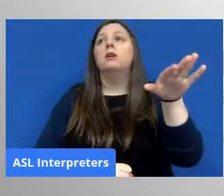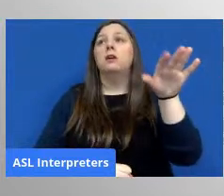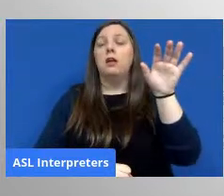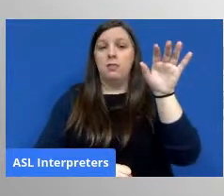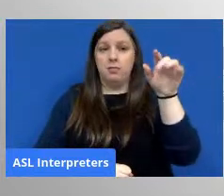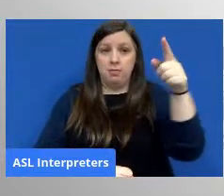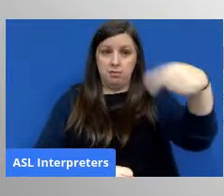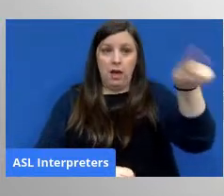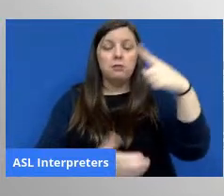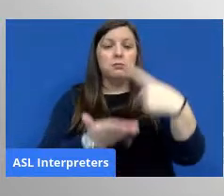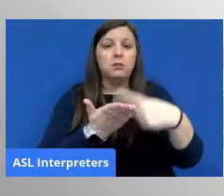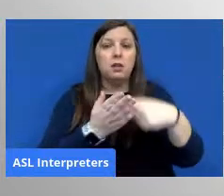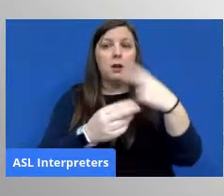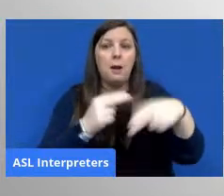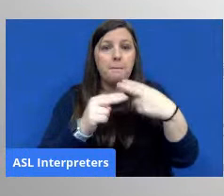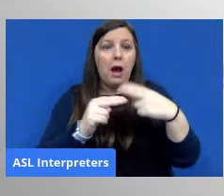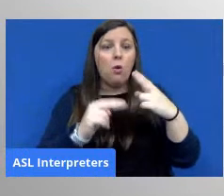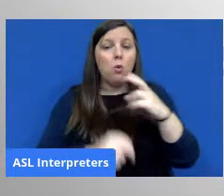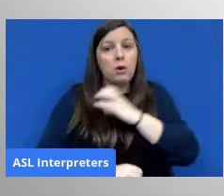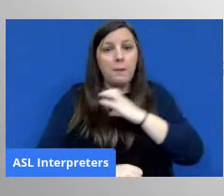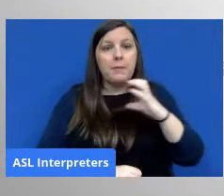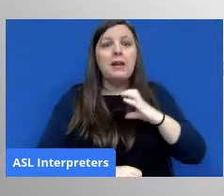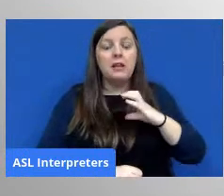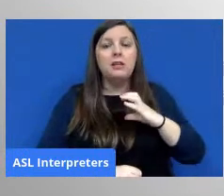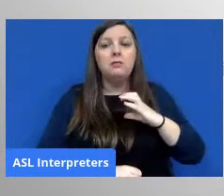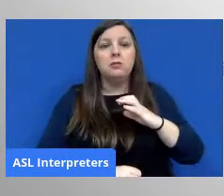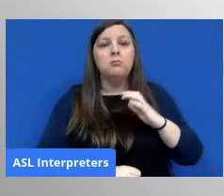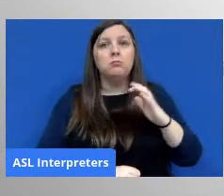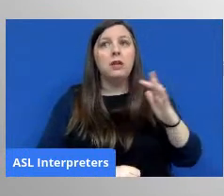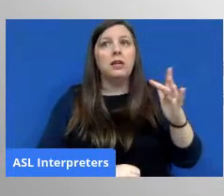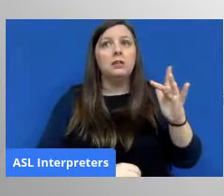about committees is reaching the board,